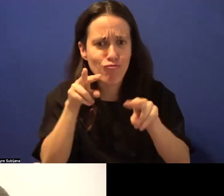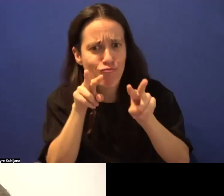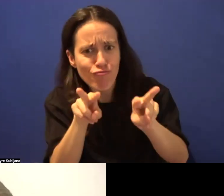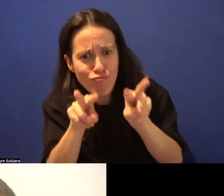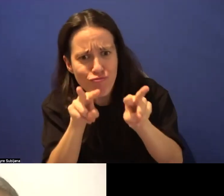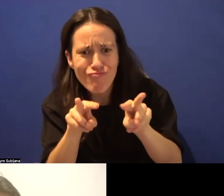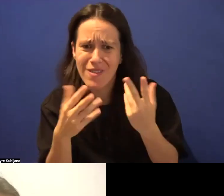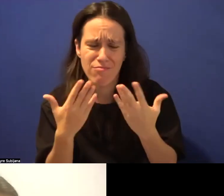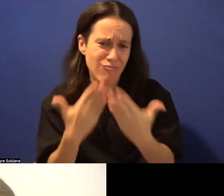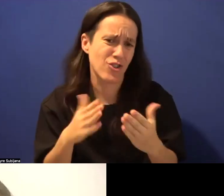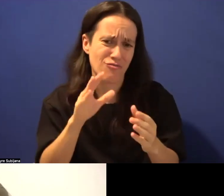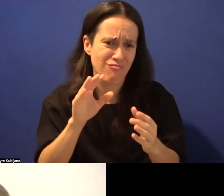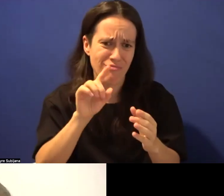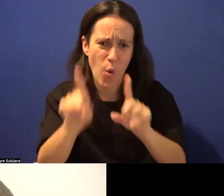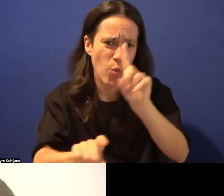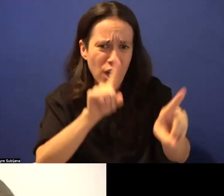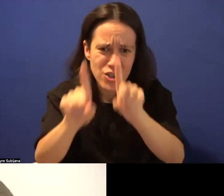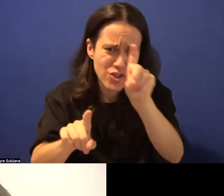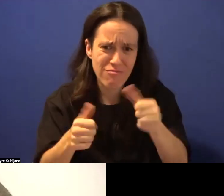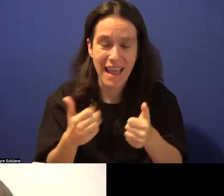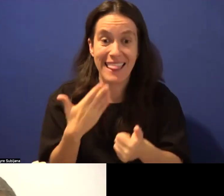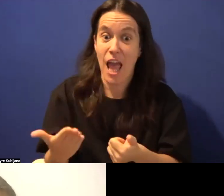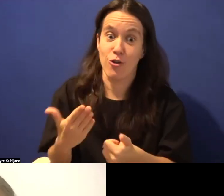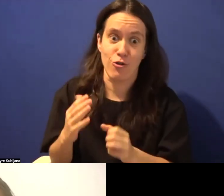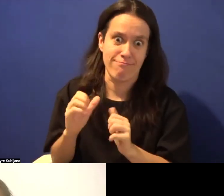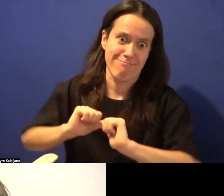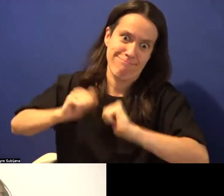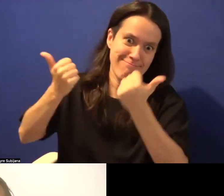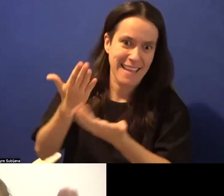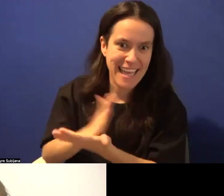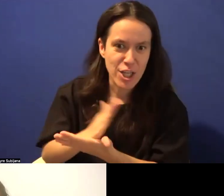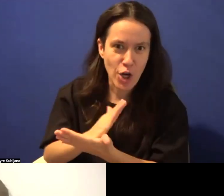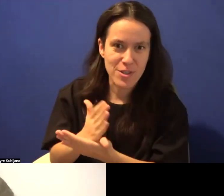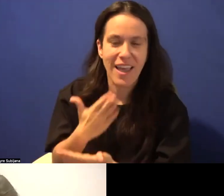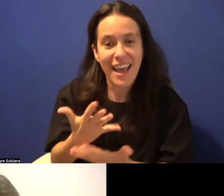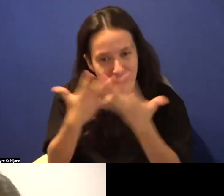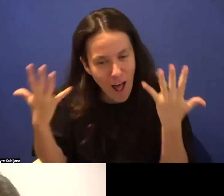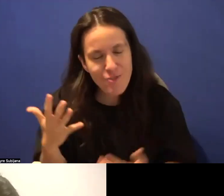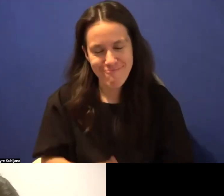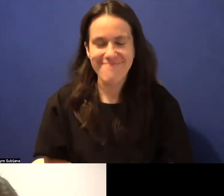wonderful questions. Thank you for our wonderful interpreters. Thanks a lot.